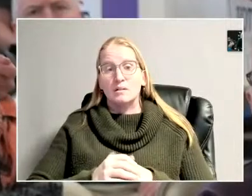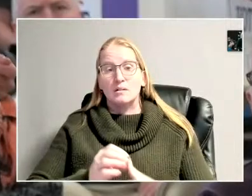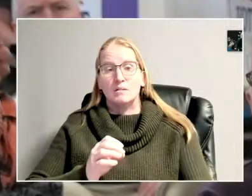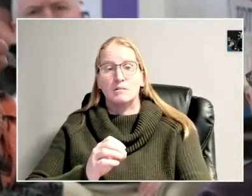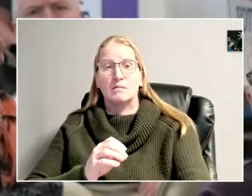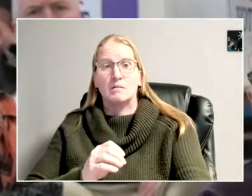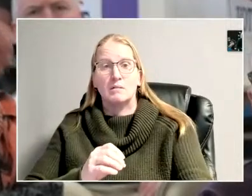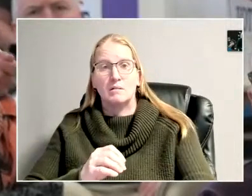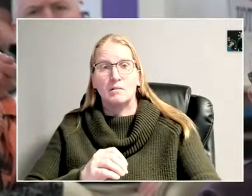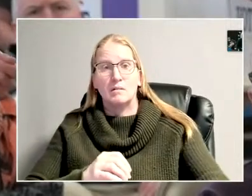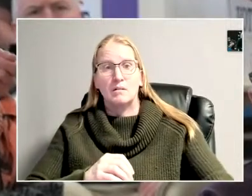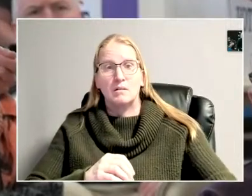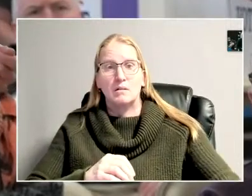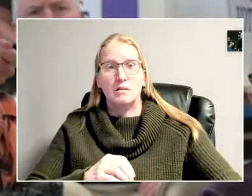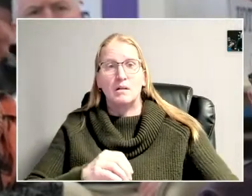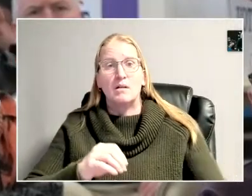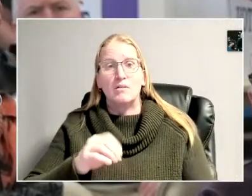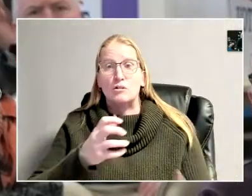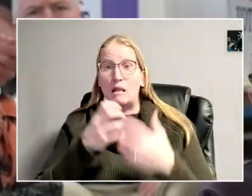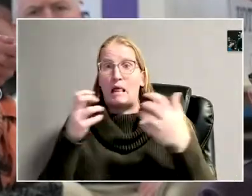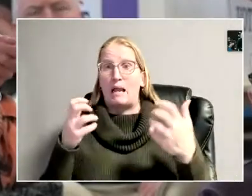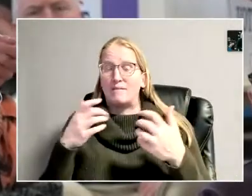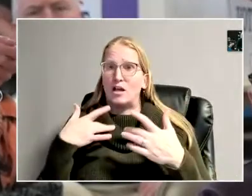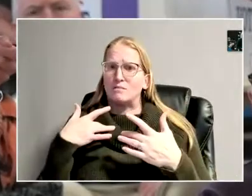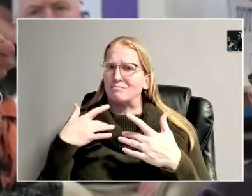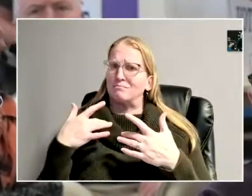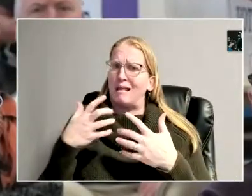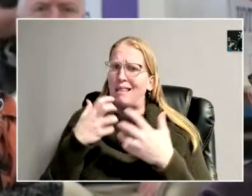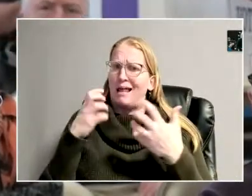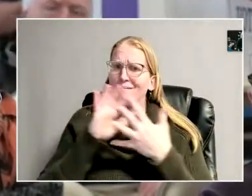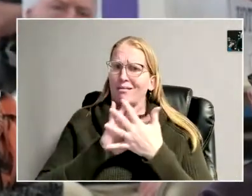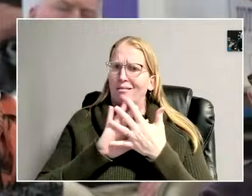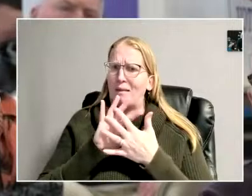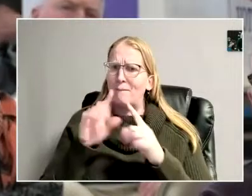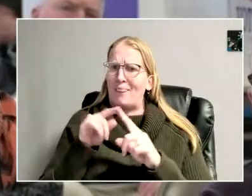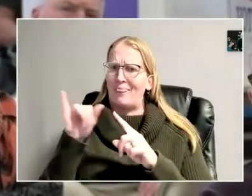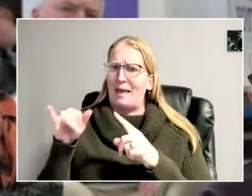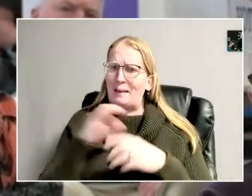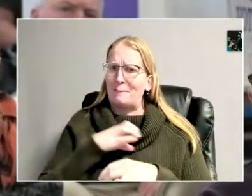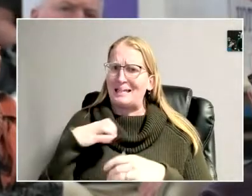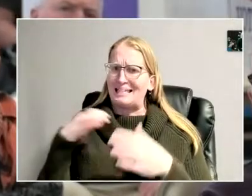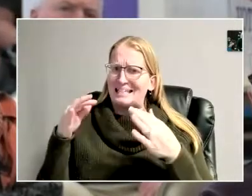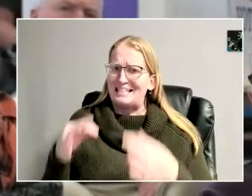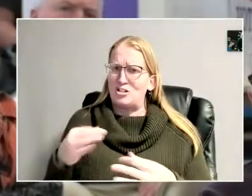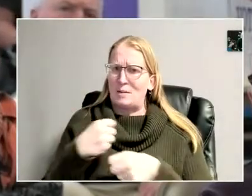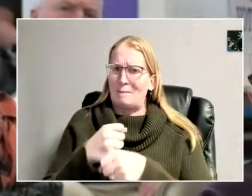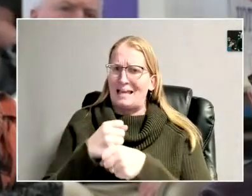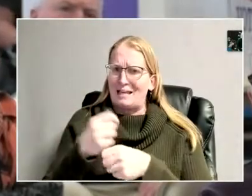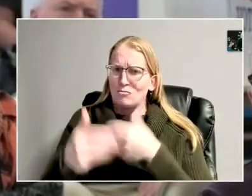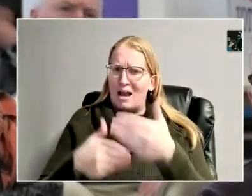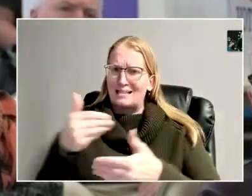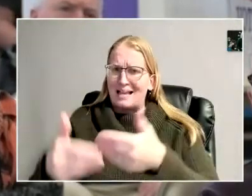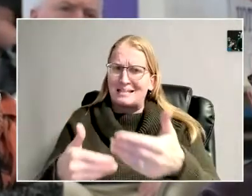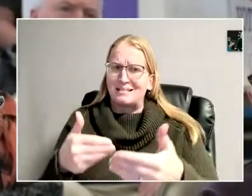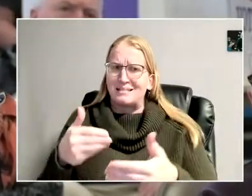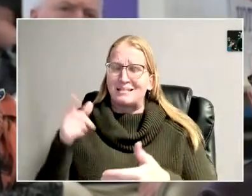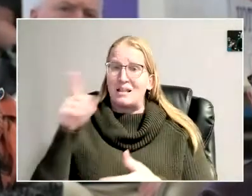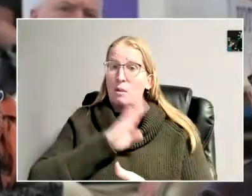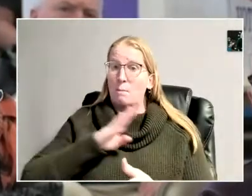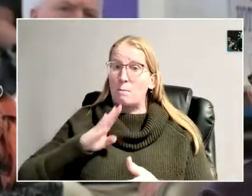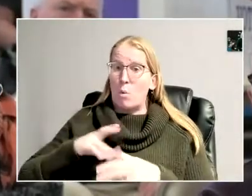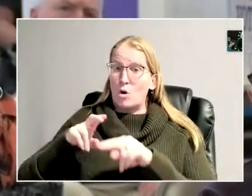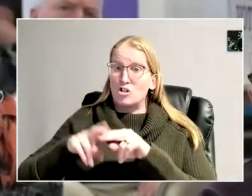this committee's decision-making process c um for example as verified to me by the board chair all applicants are